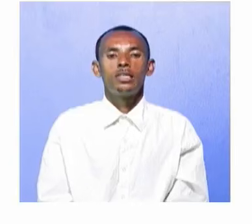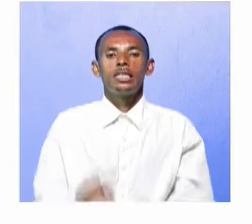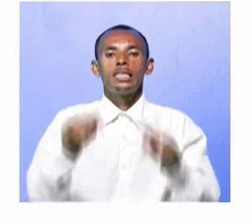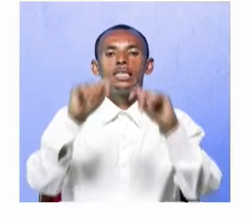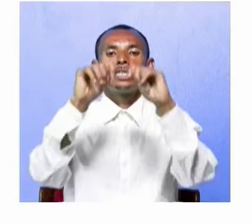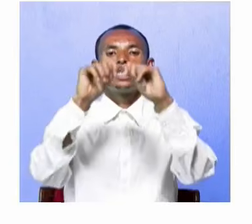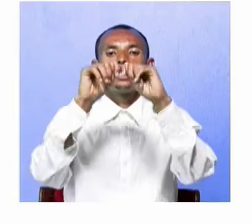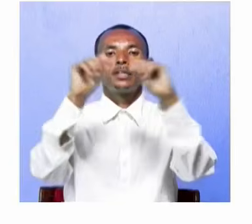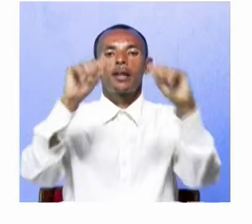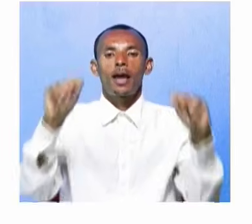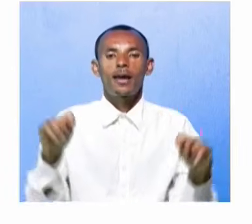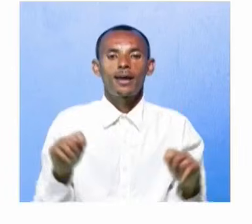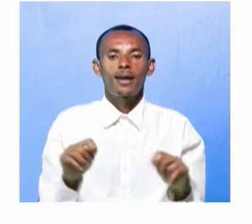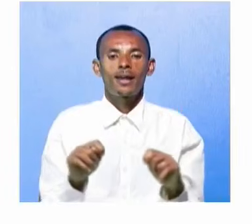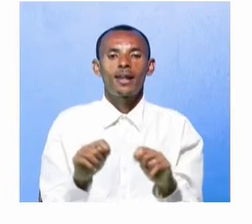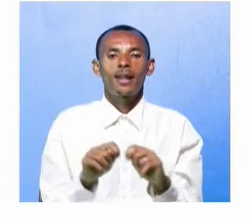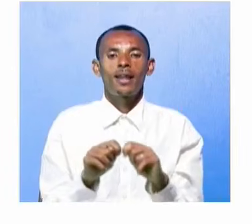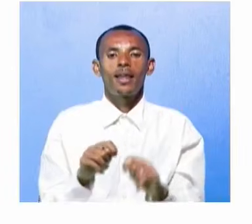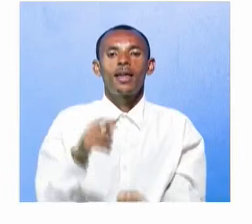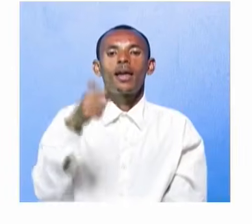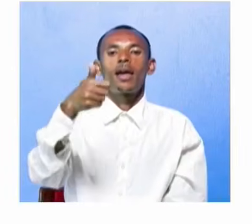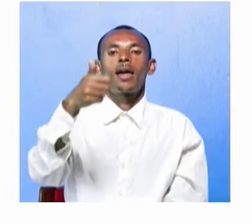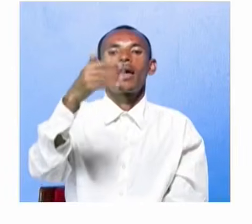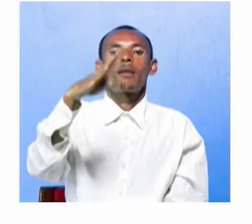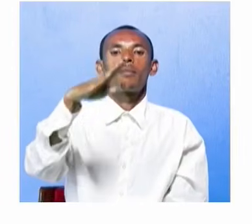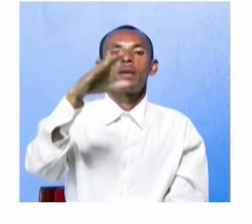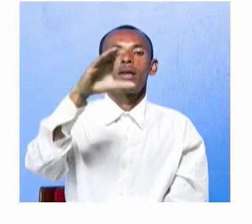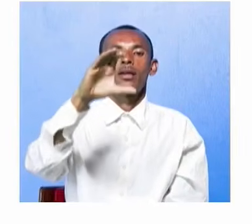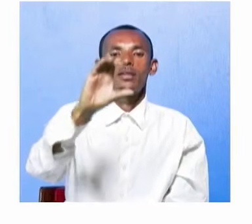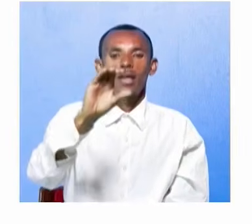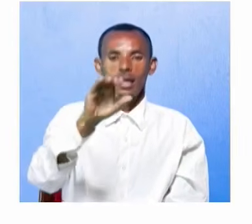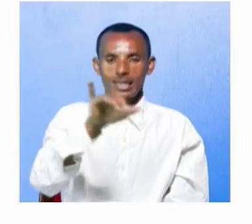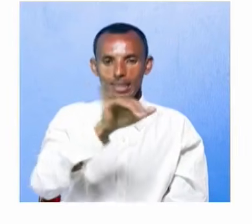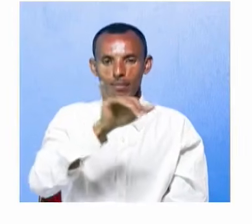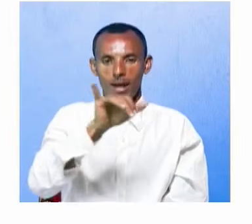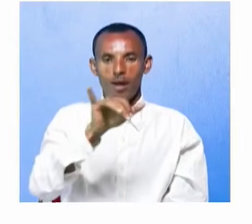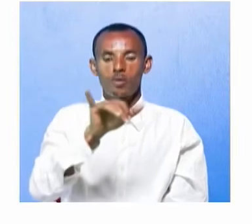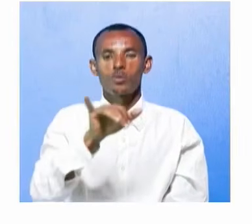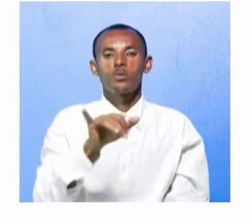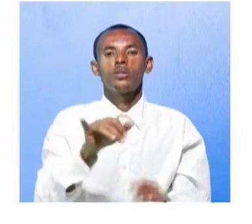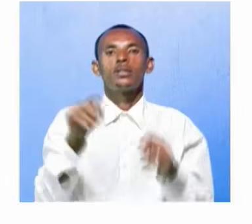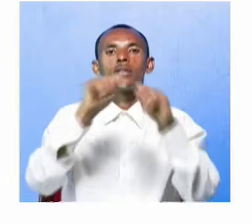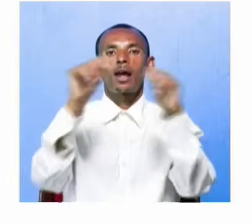triangle ABC is similar to triangle DEF,